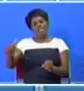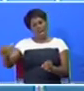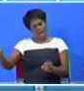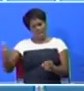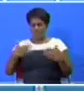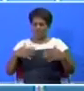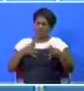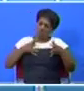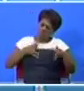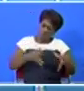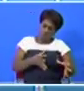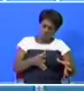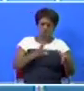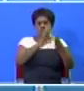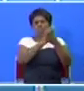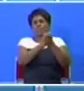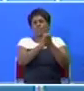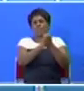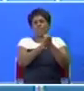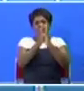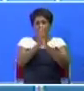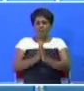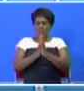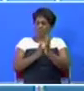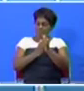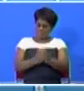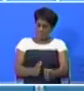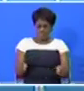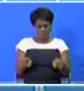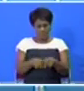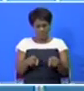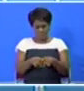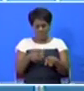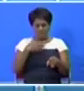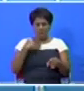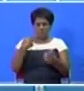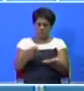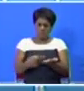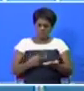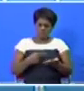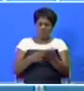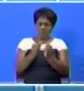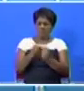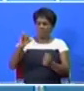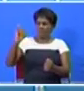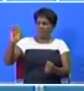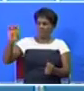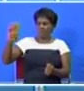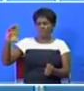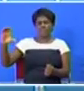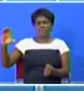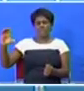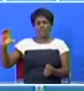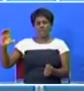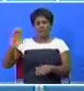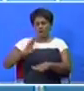under pressure from the Jubilee Party. Religious leaders, on the other hand, have offered to mediate between the IEBC and the elections stakeholders